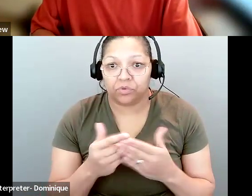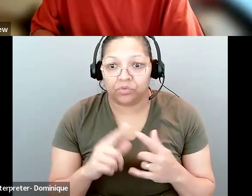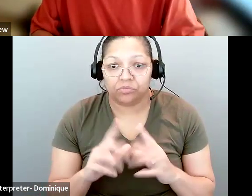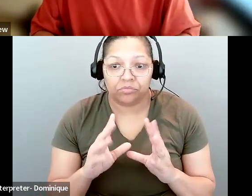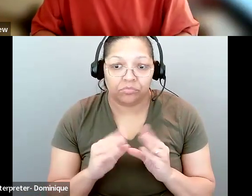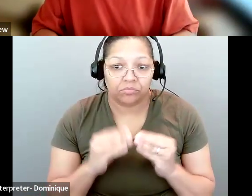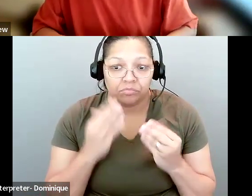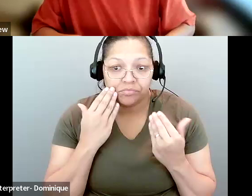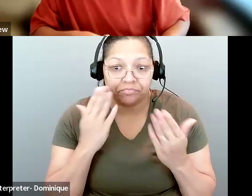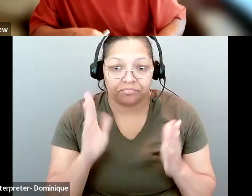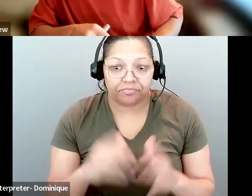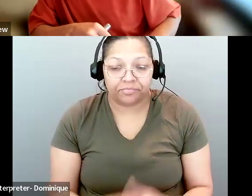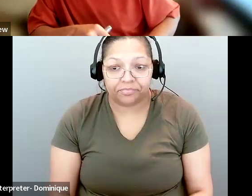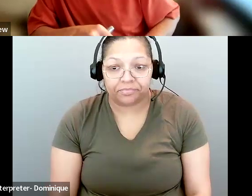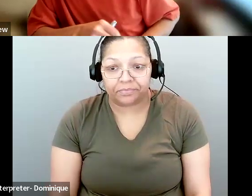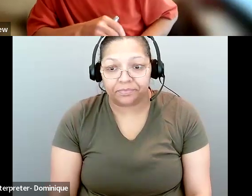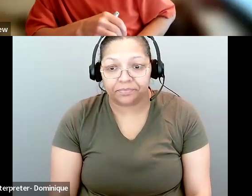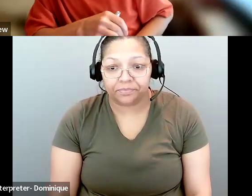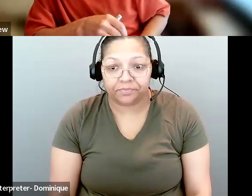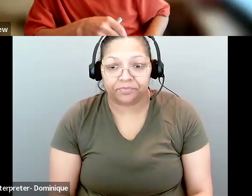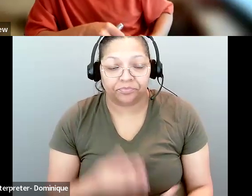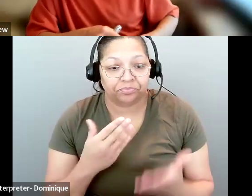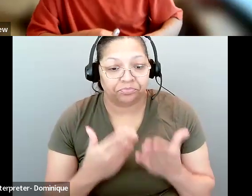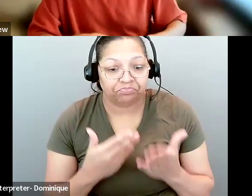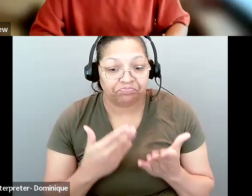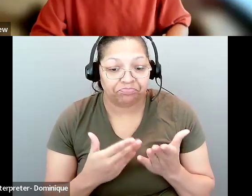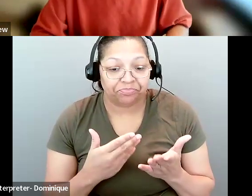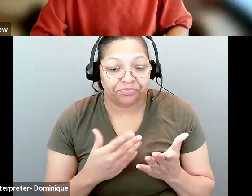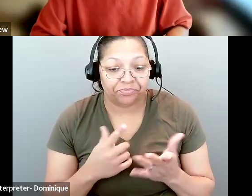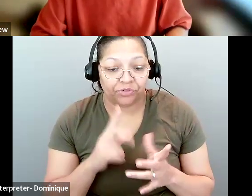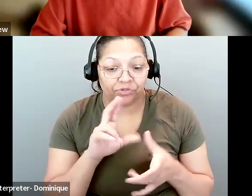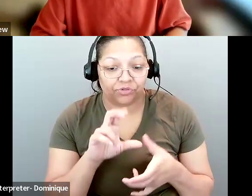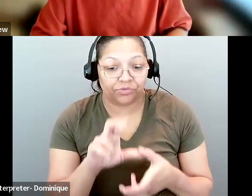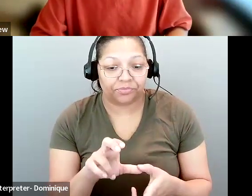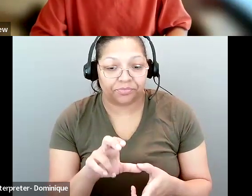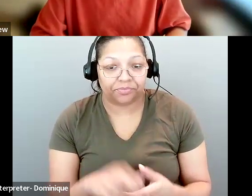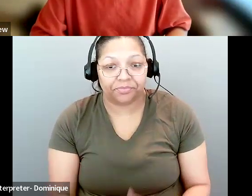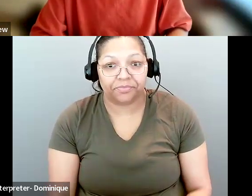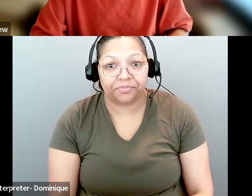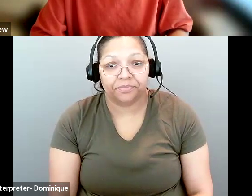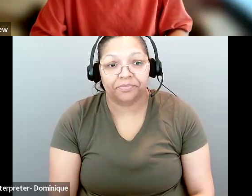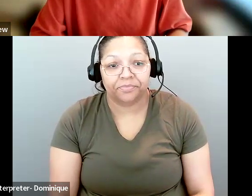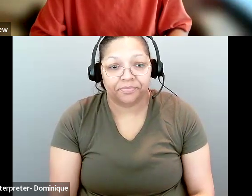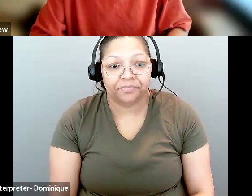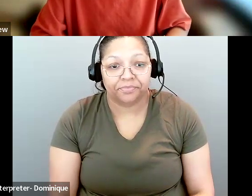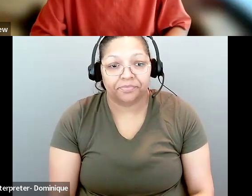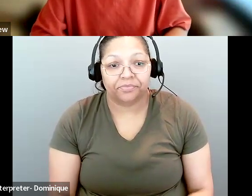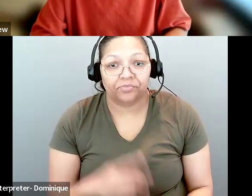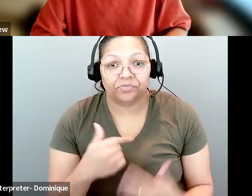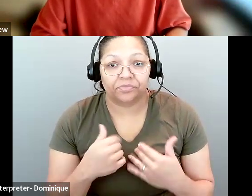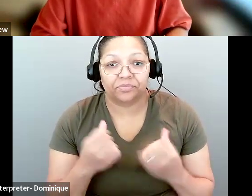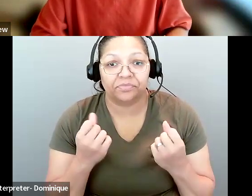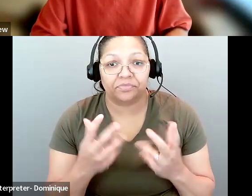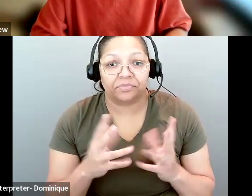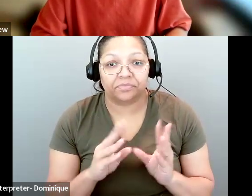know. It is, Yeah, probably the hurricane. and the hurricane. Yeah, there's a Just, lot of